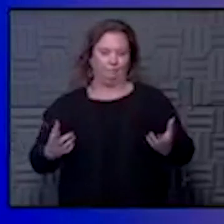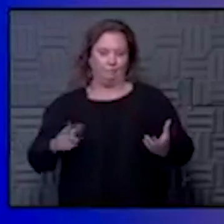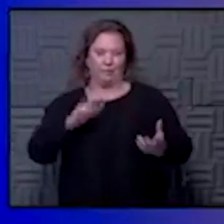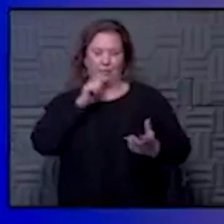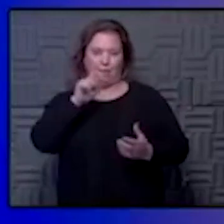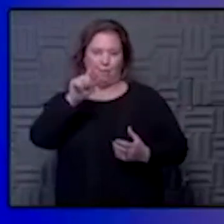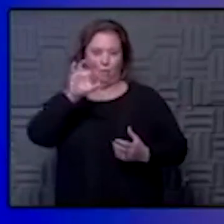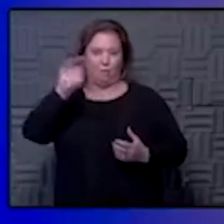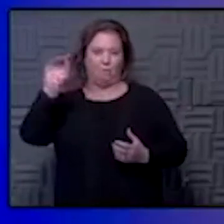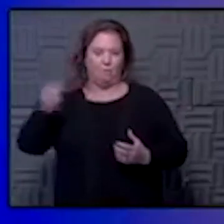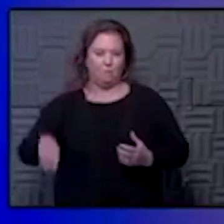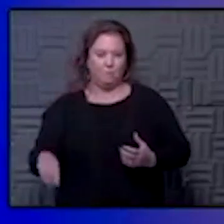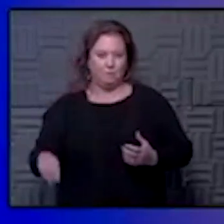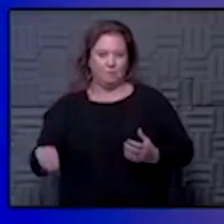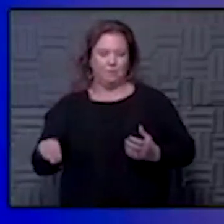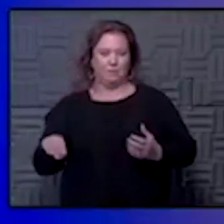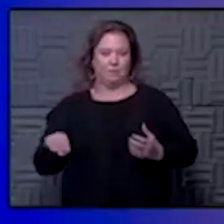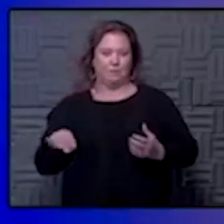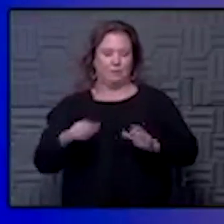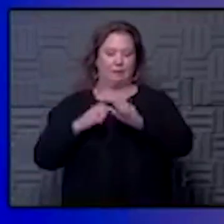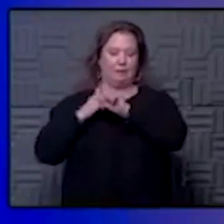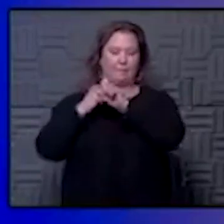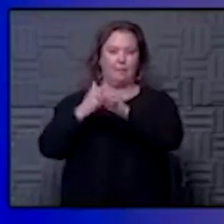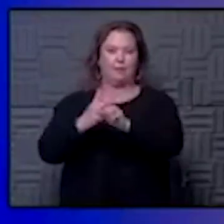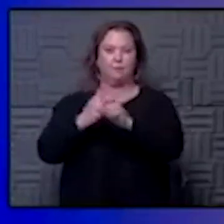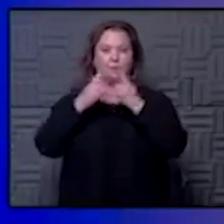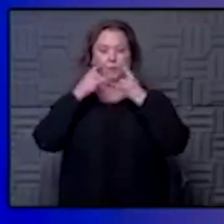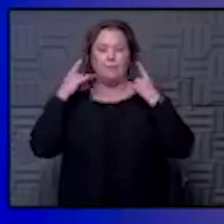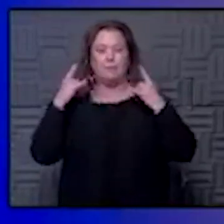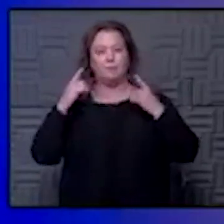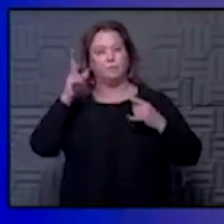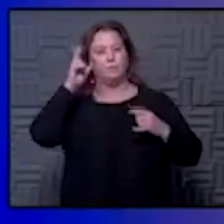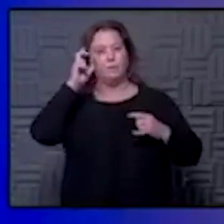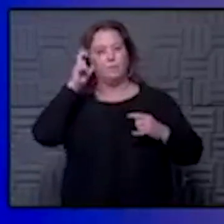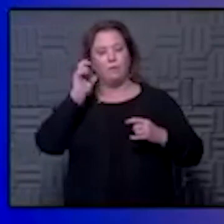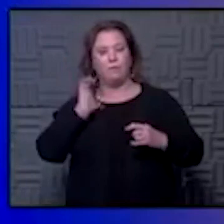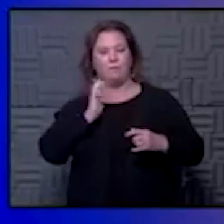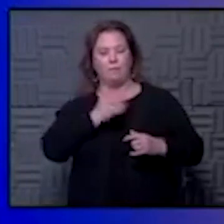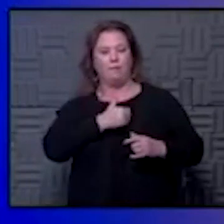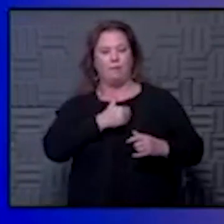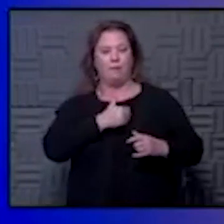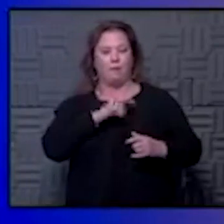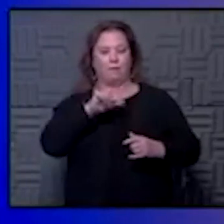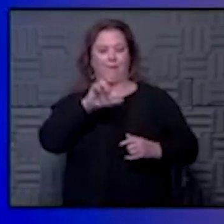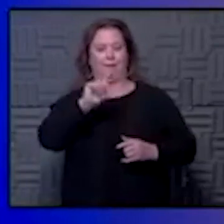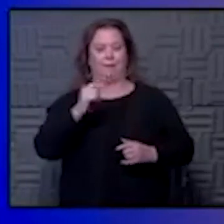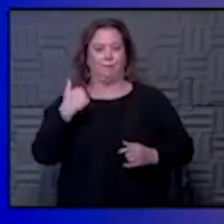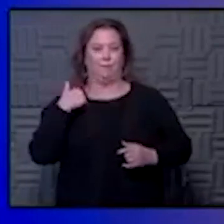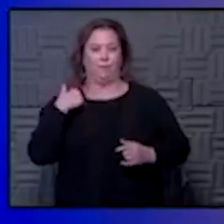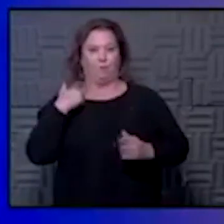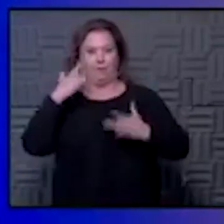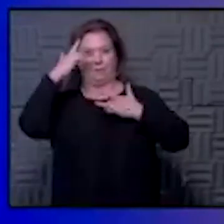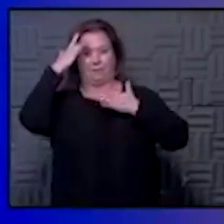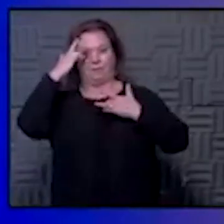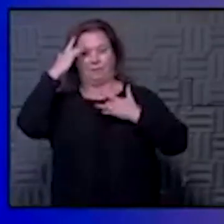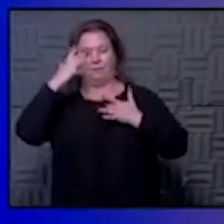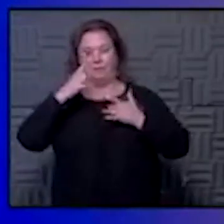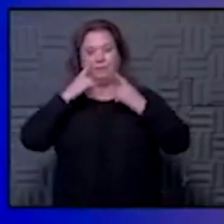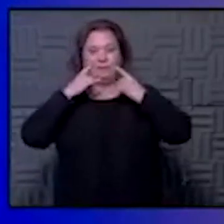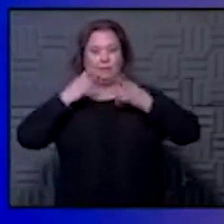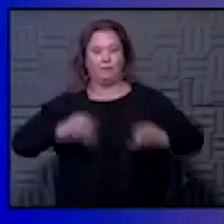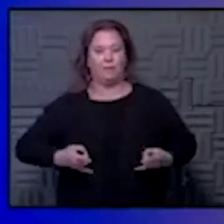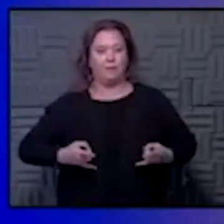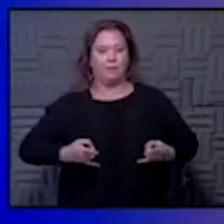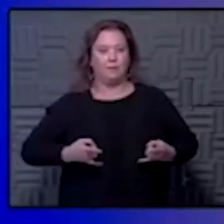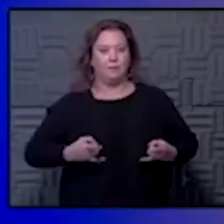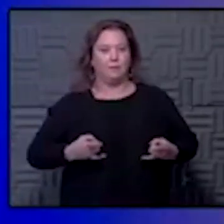weren't 100% in compliance with wearing the mask. And we've heard that from our guests on the show, too, that have gotten the disease. They take off their masks